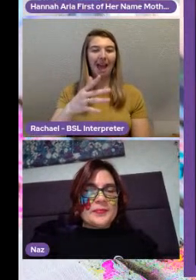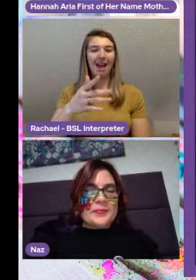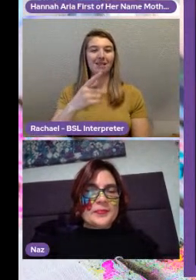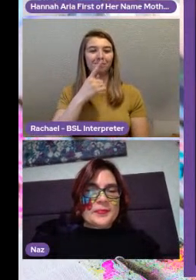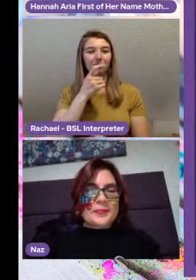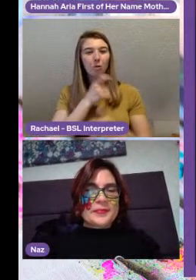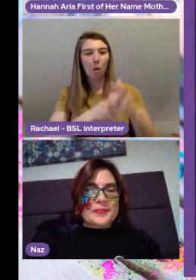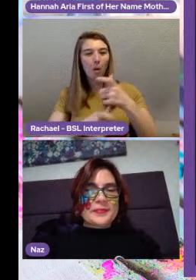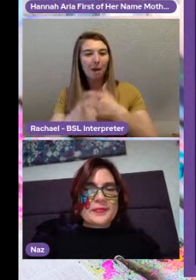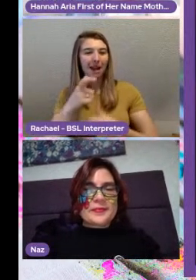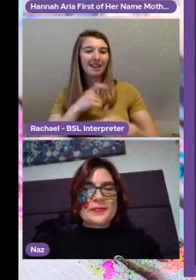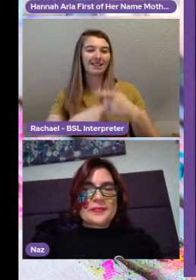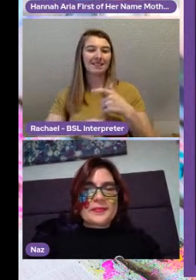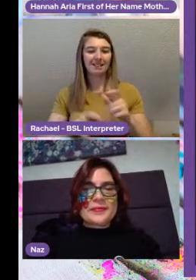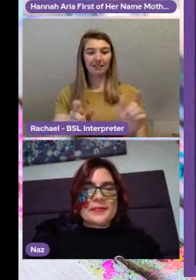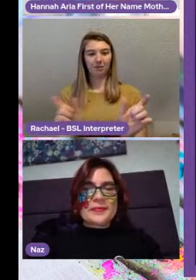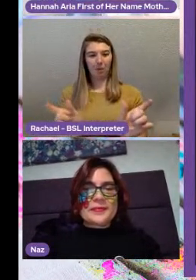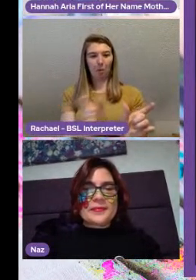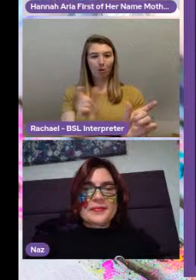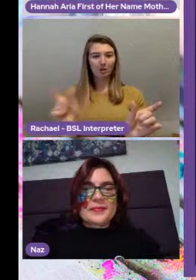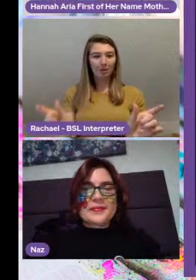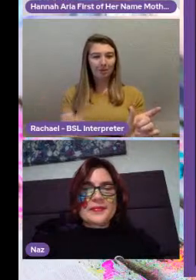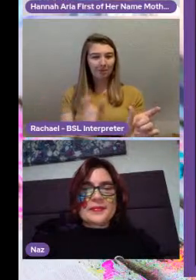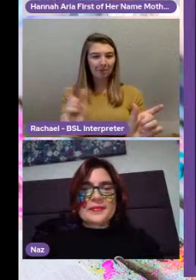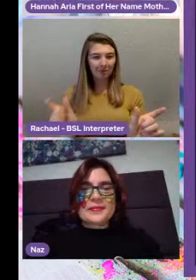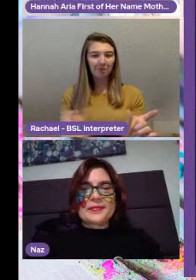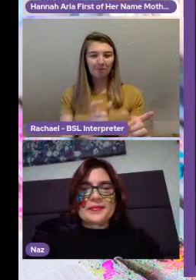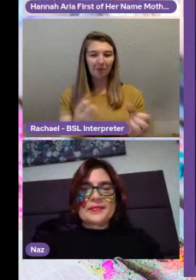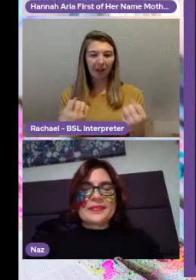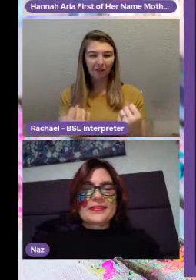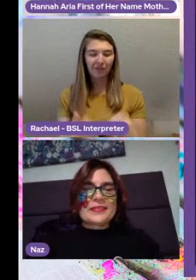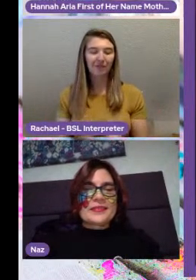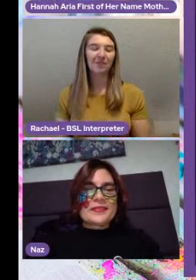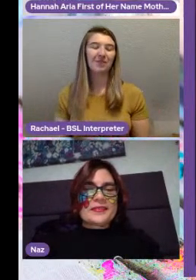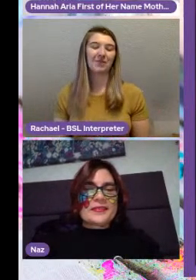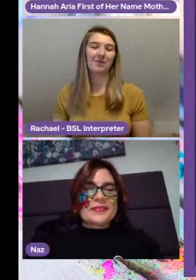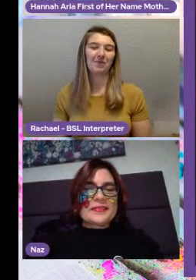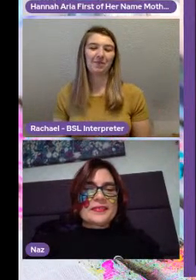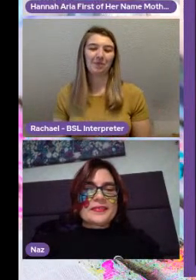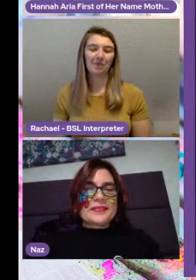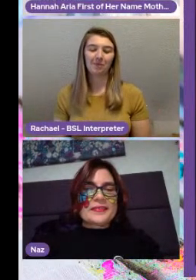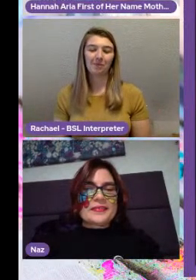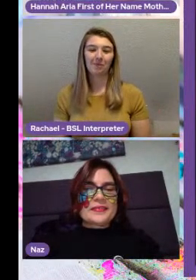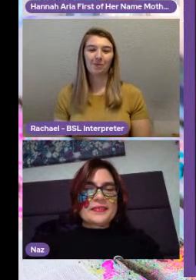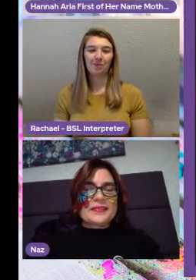just coming up on the bottom here, which is wonderful. So